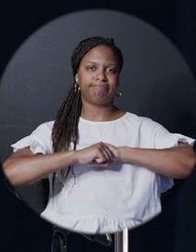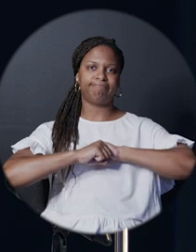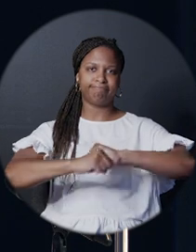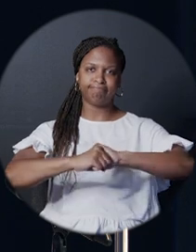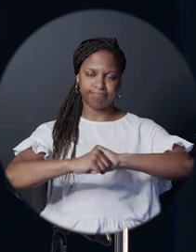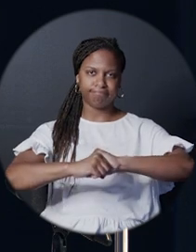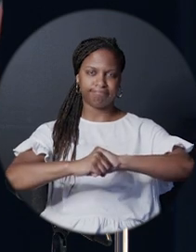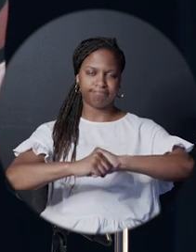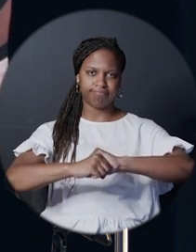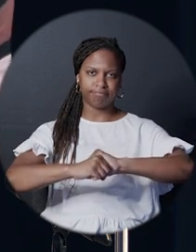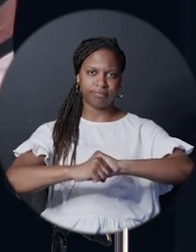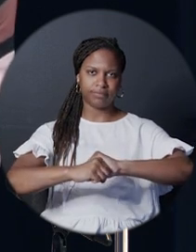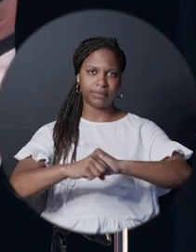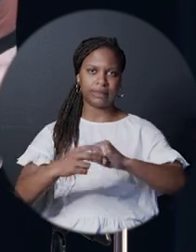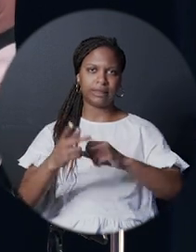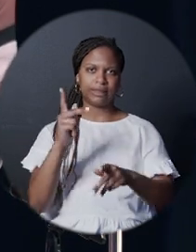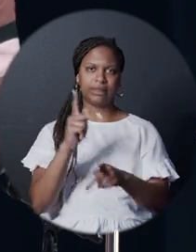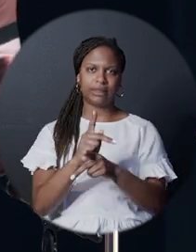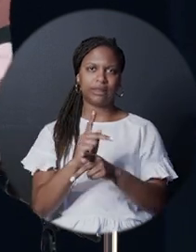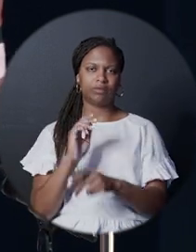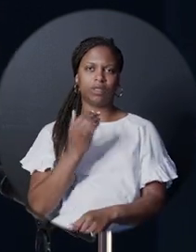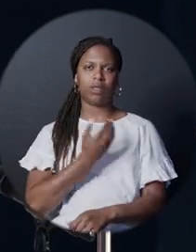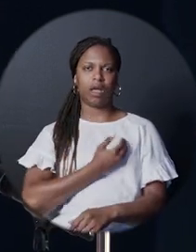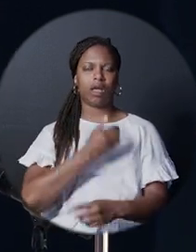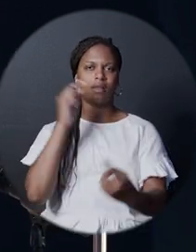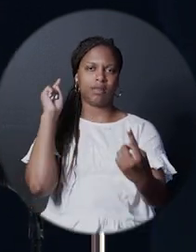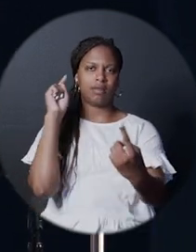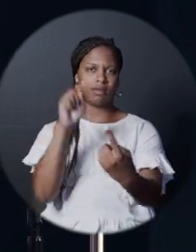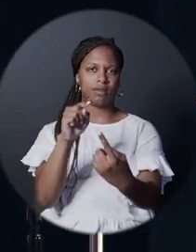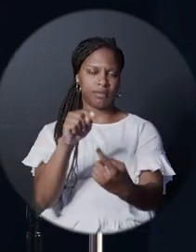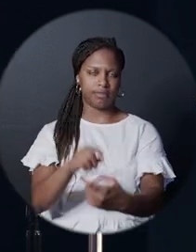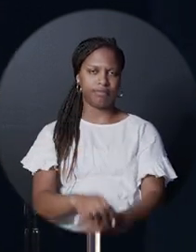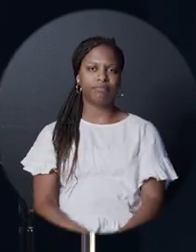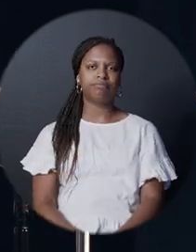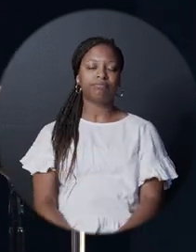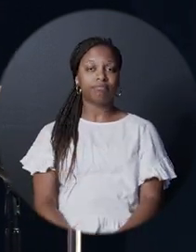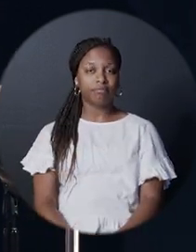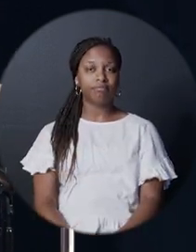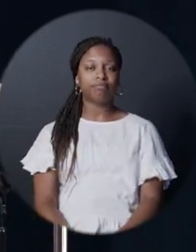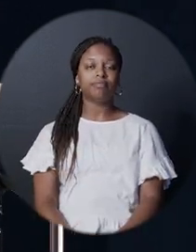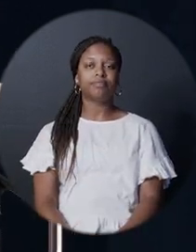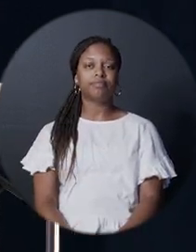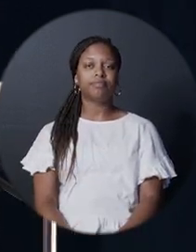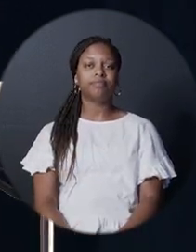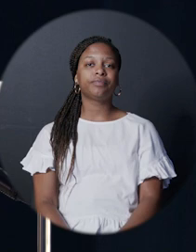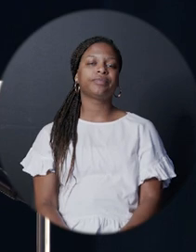used defensiveness to keep us from our destiny.